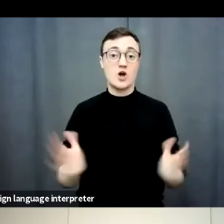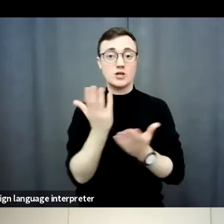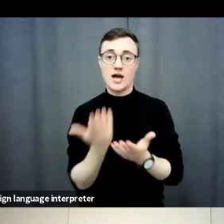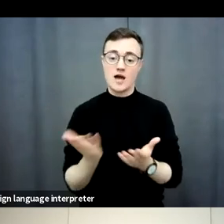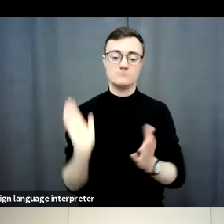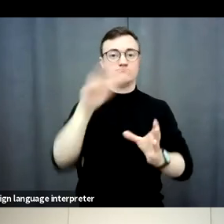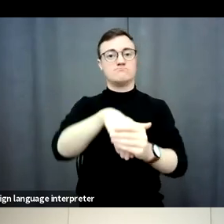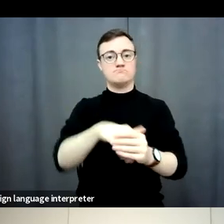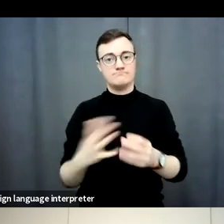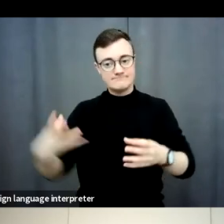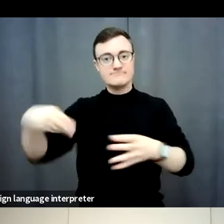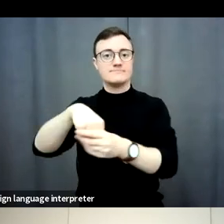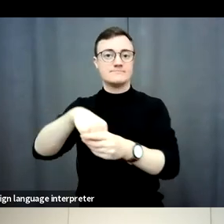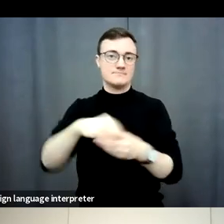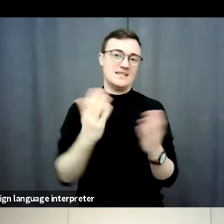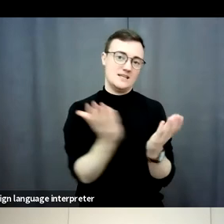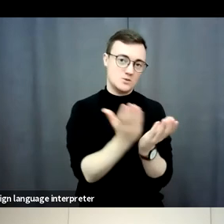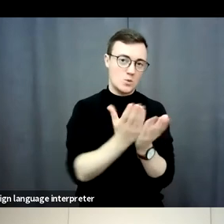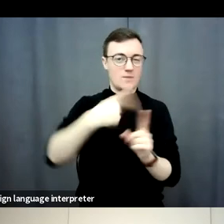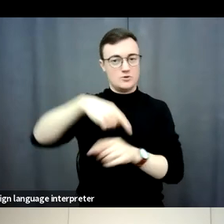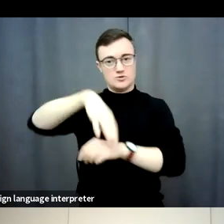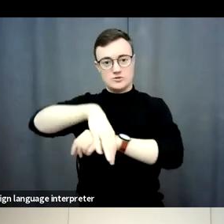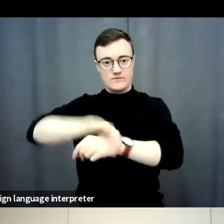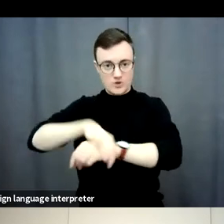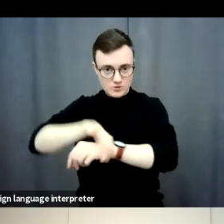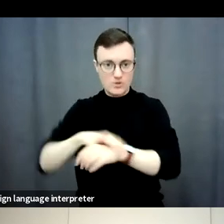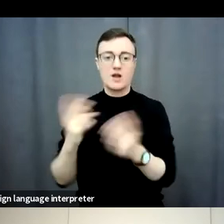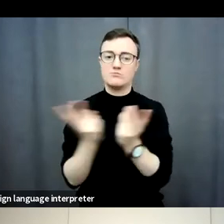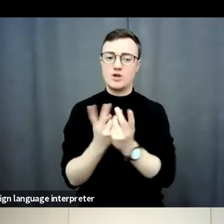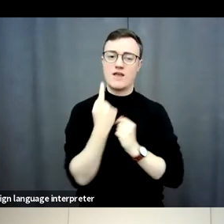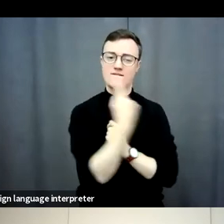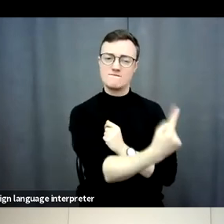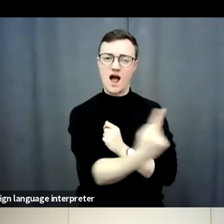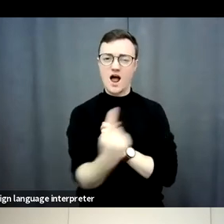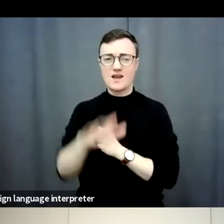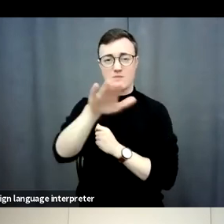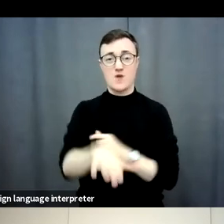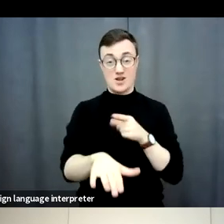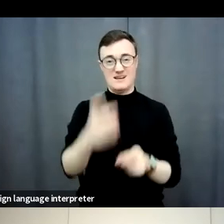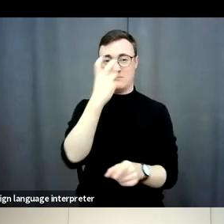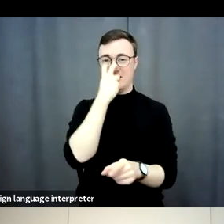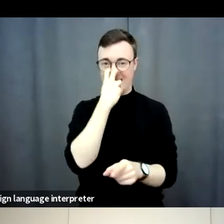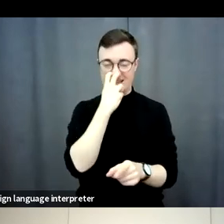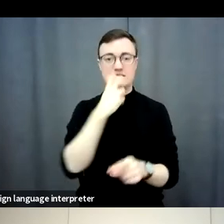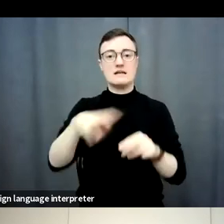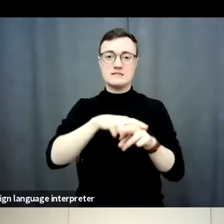and schools, so that every child with blindness will be seen,